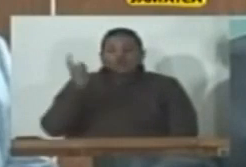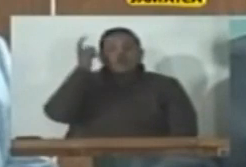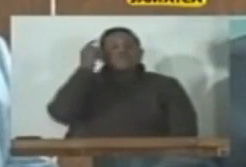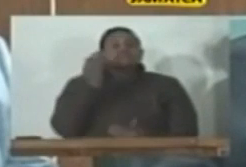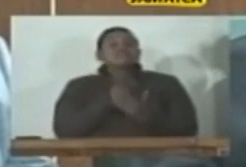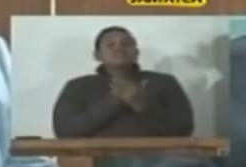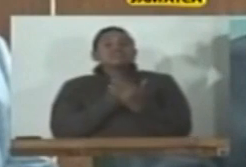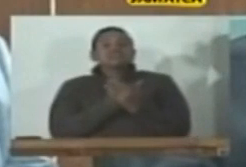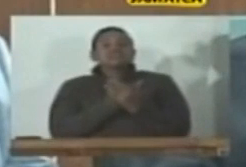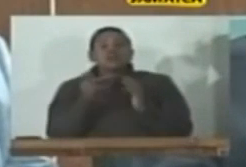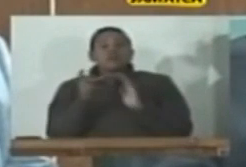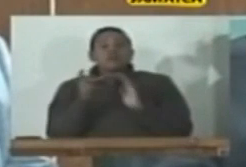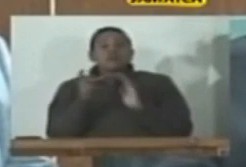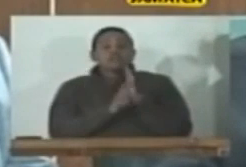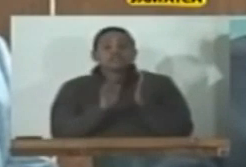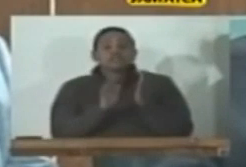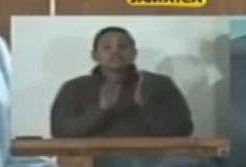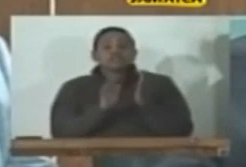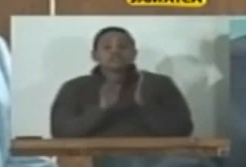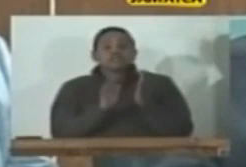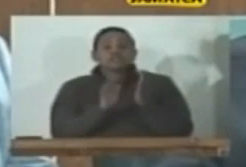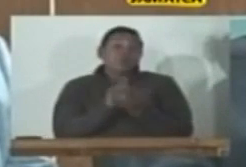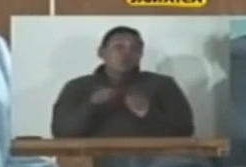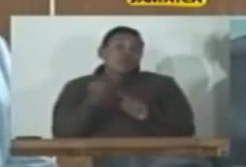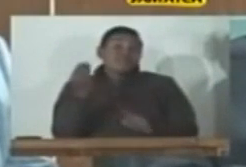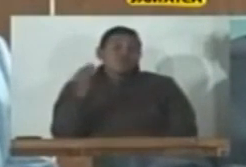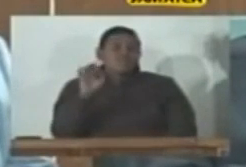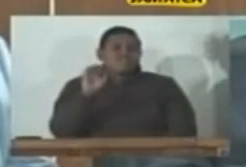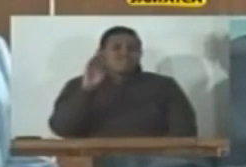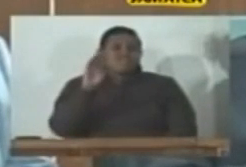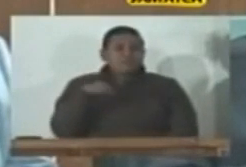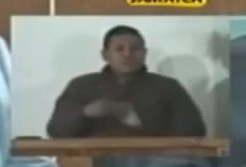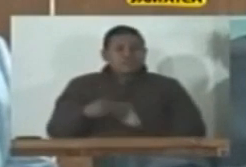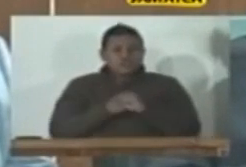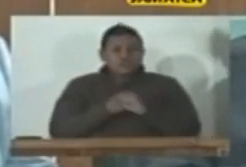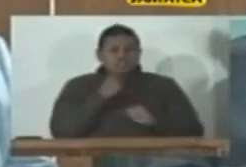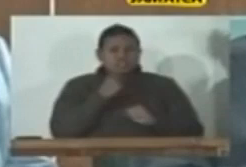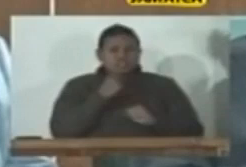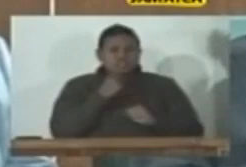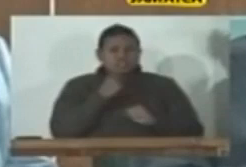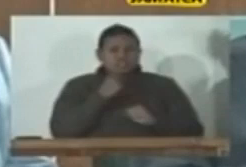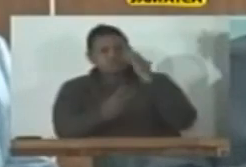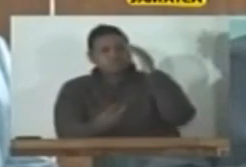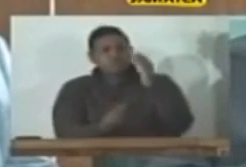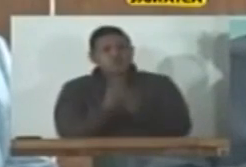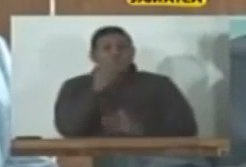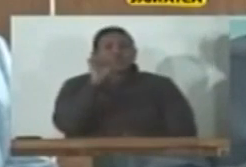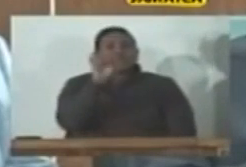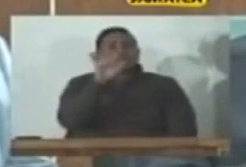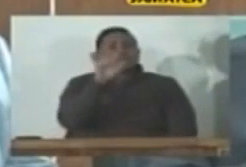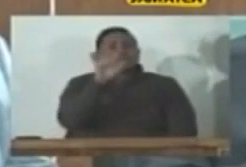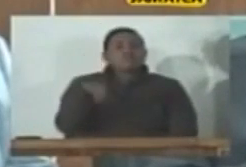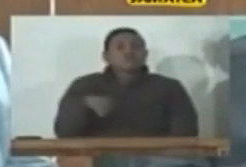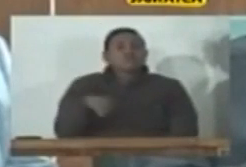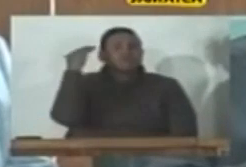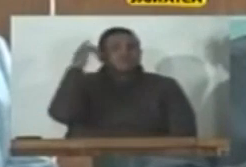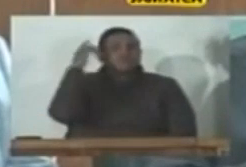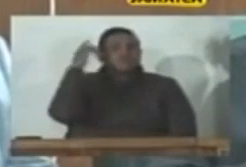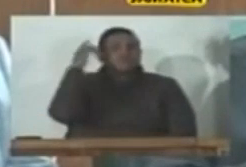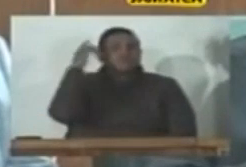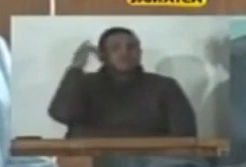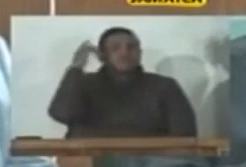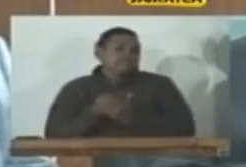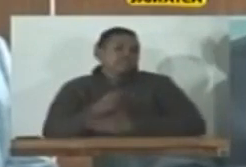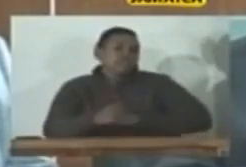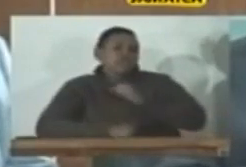is projecting growth of 1.5% for the coming fiscal year, 2019-20. And that is year 4